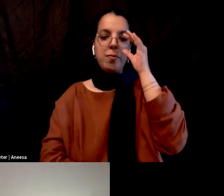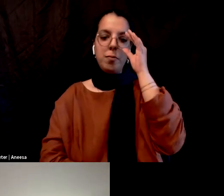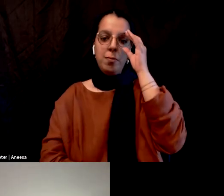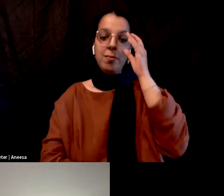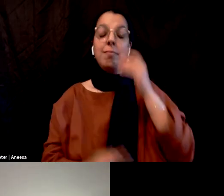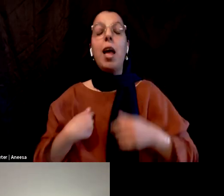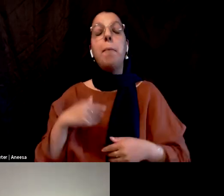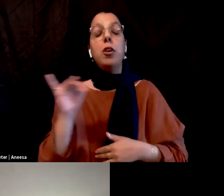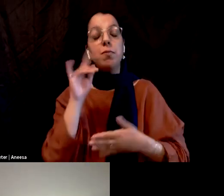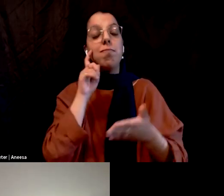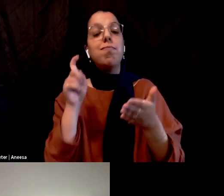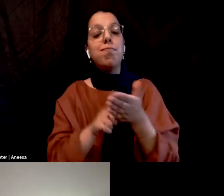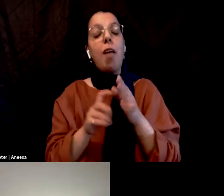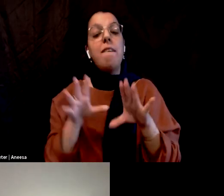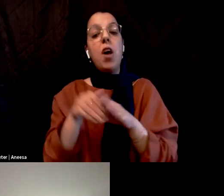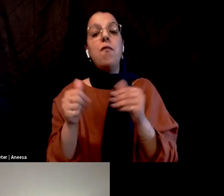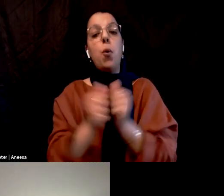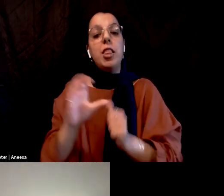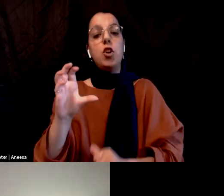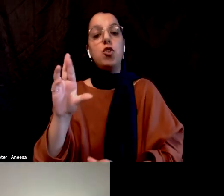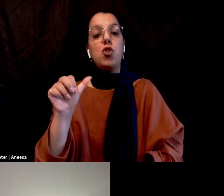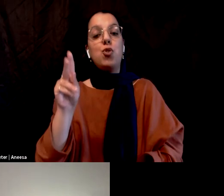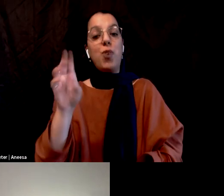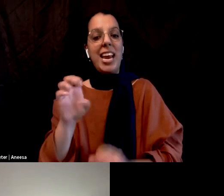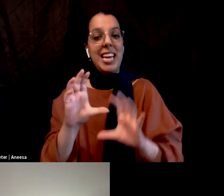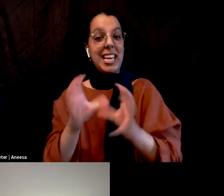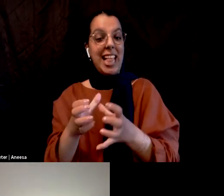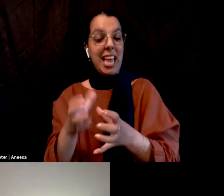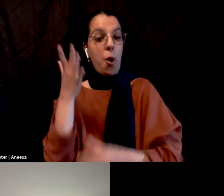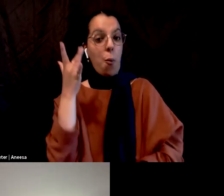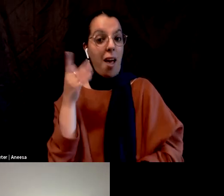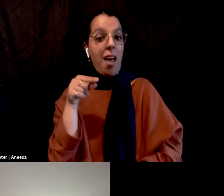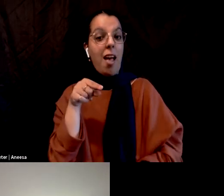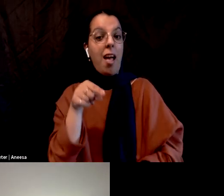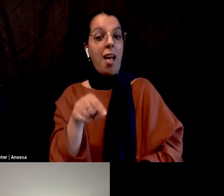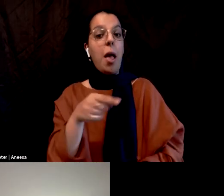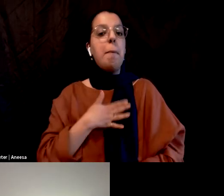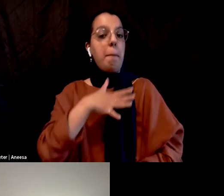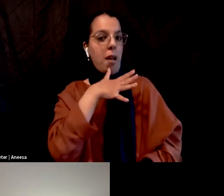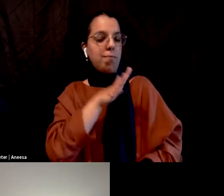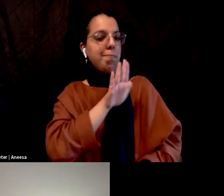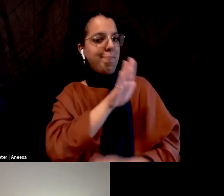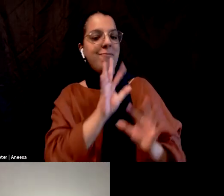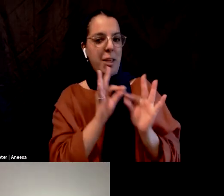Crane clan, given that that was the clan on my mother's side,